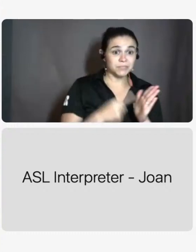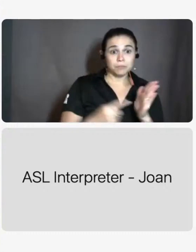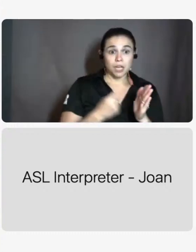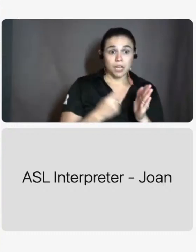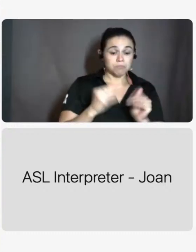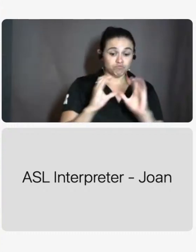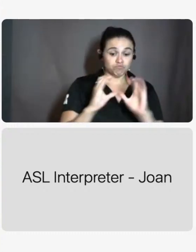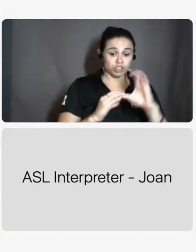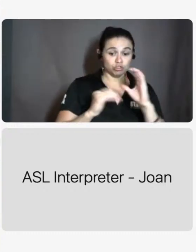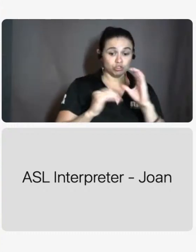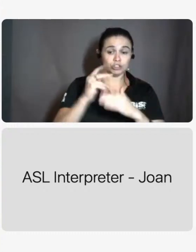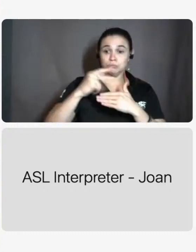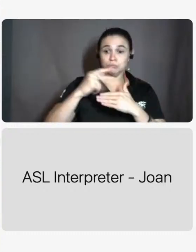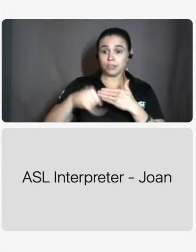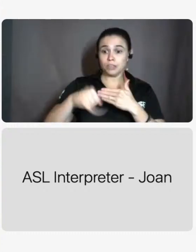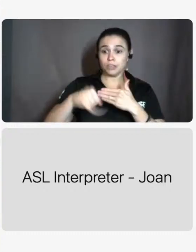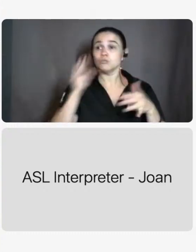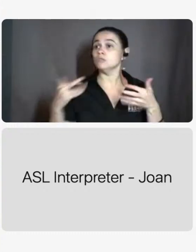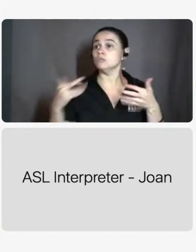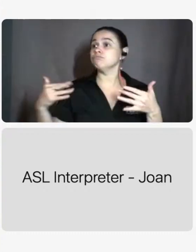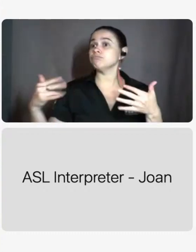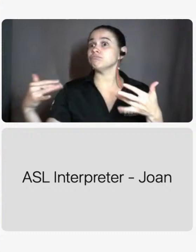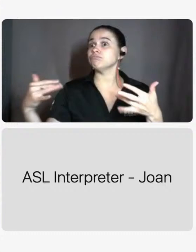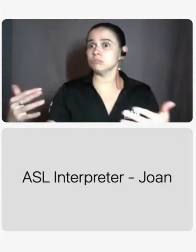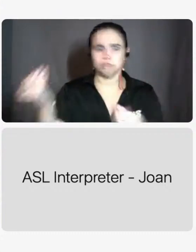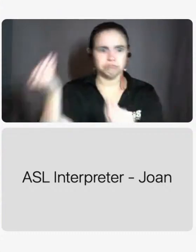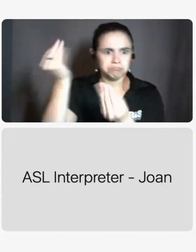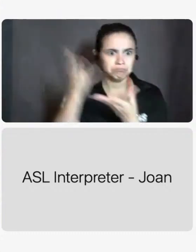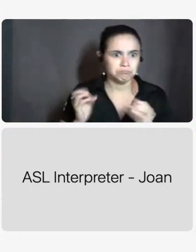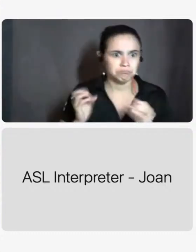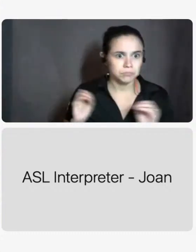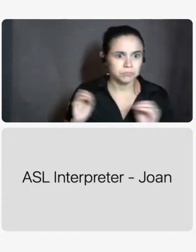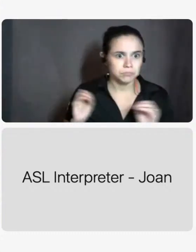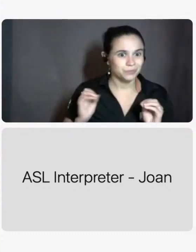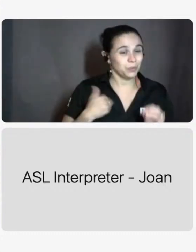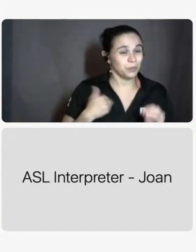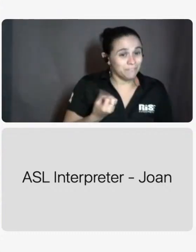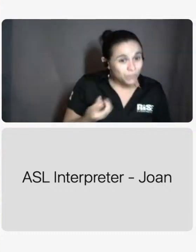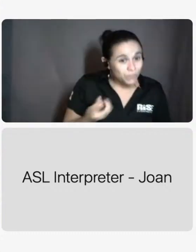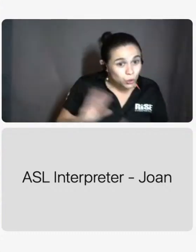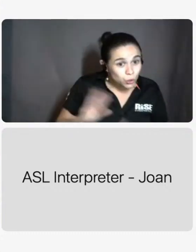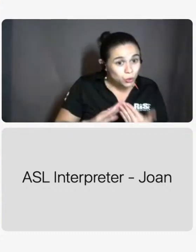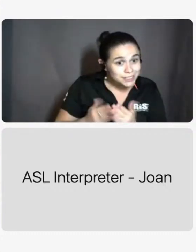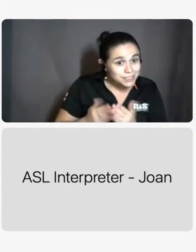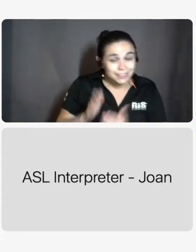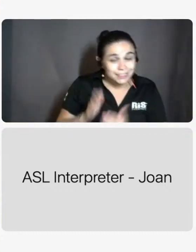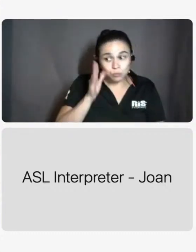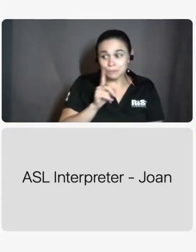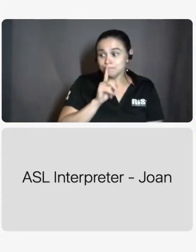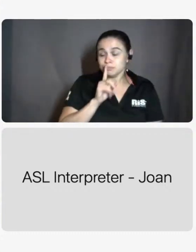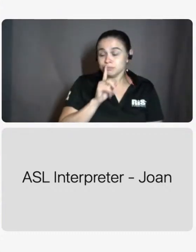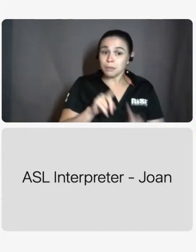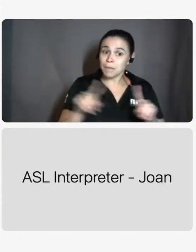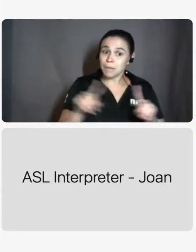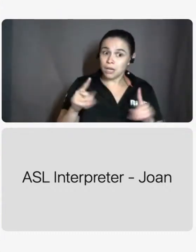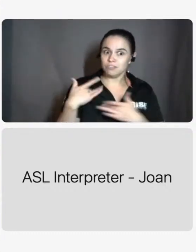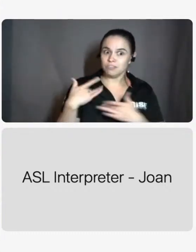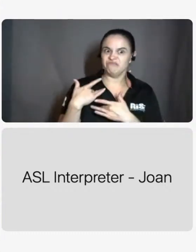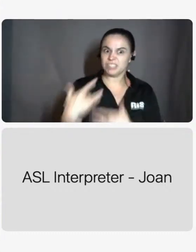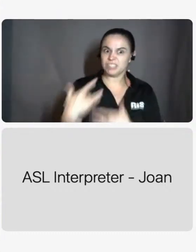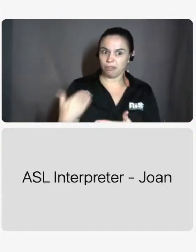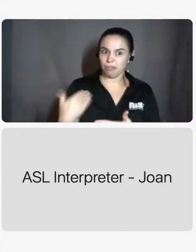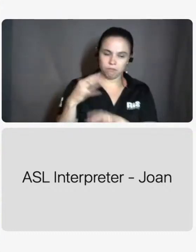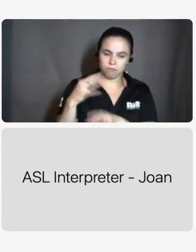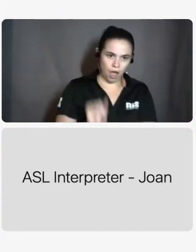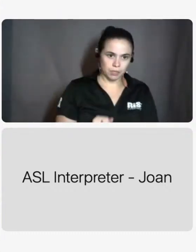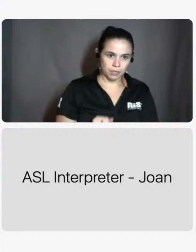We have a few cities, one shall remain nameless, who has a tendency to move projects forward without really notifying us, and sometimes don't even respond when we ask